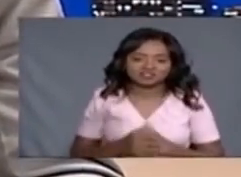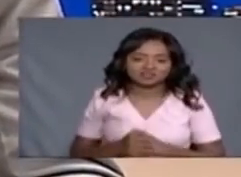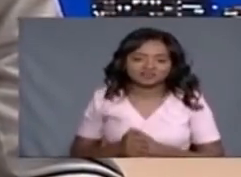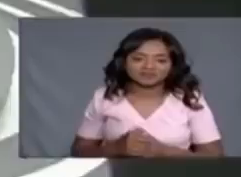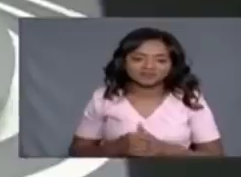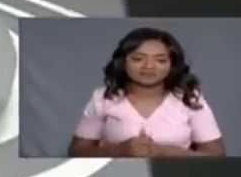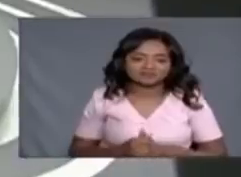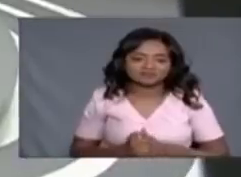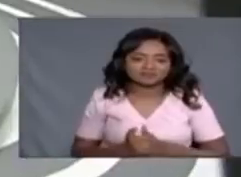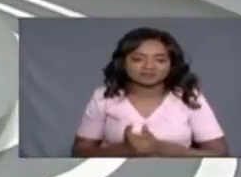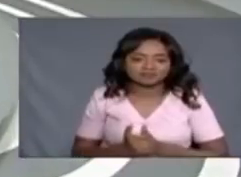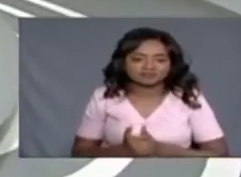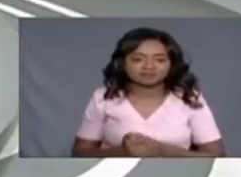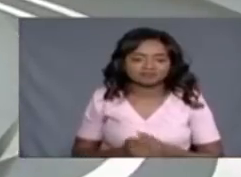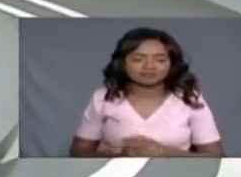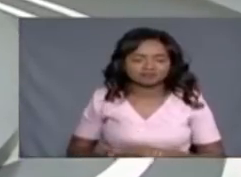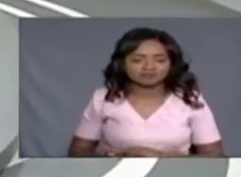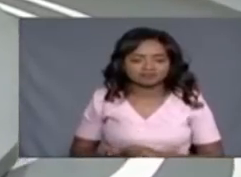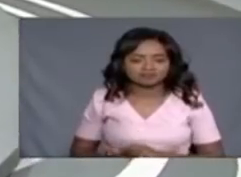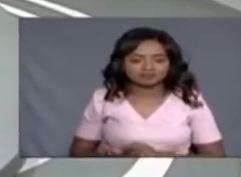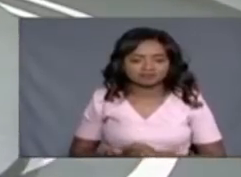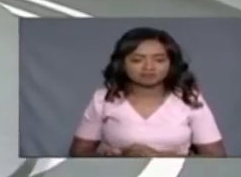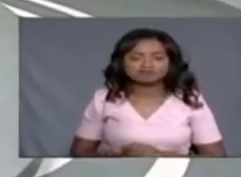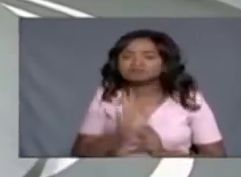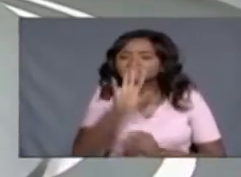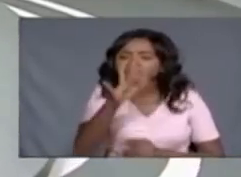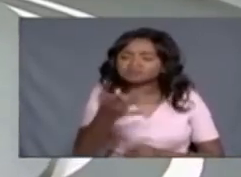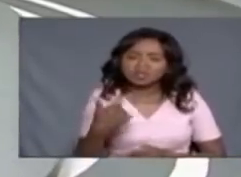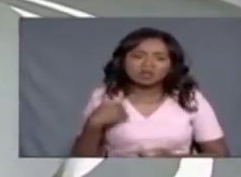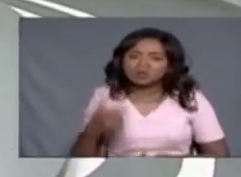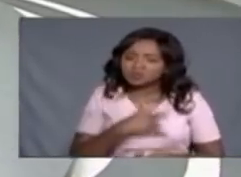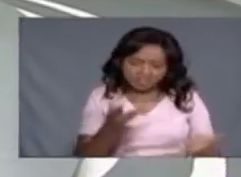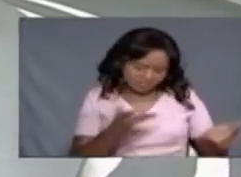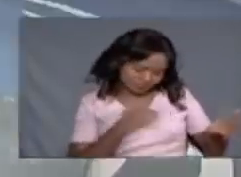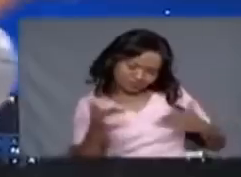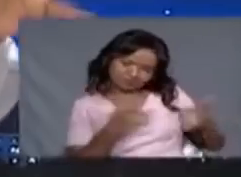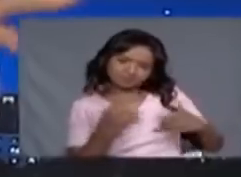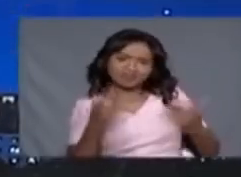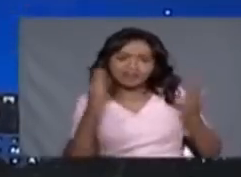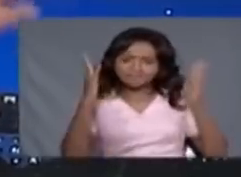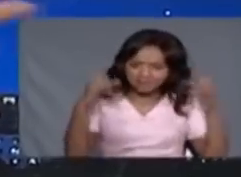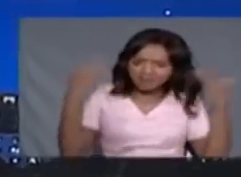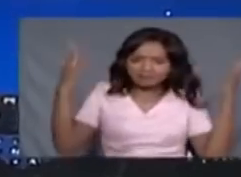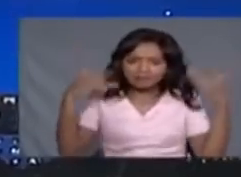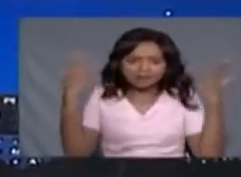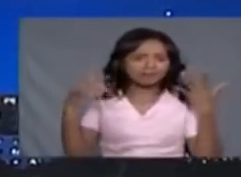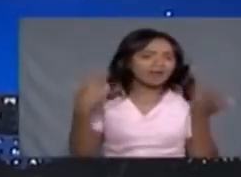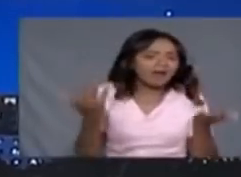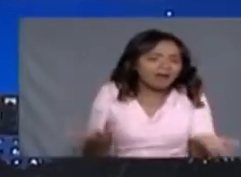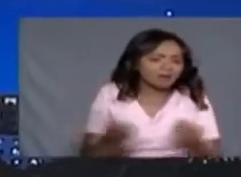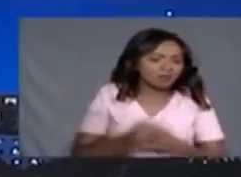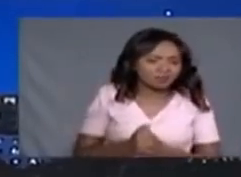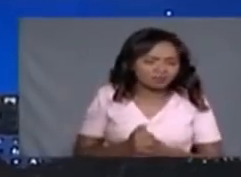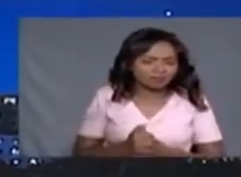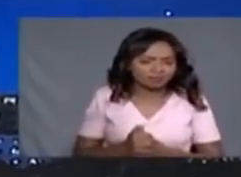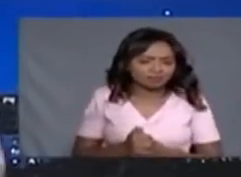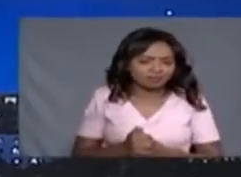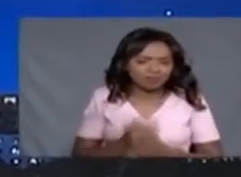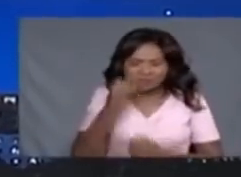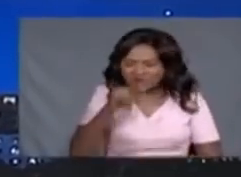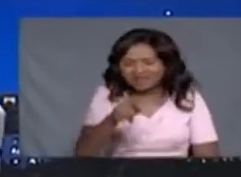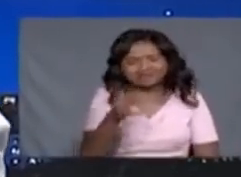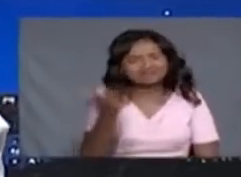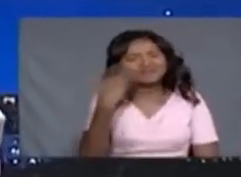So the question is, Dr. Ari, how concerned should we be? Because, you know, how long will it take for these things to